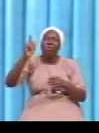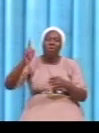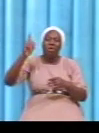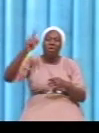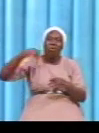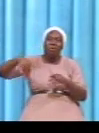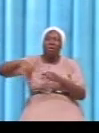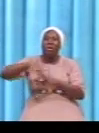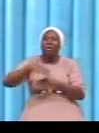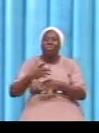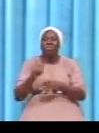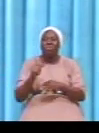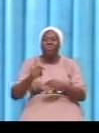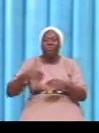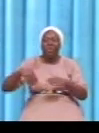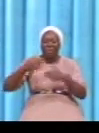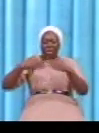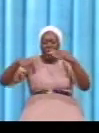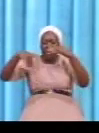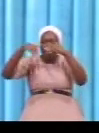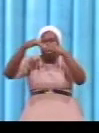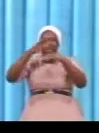him up with your voice of praise.